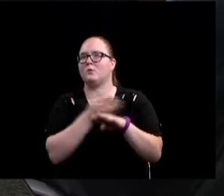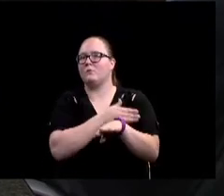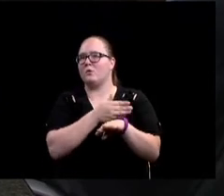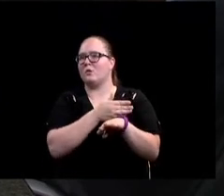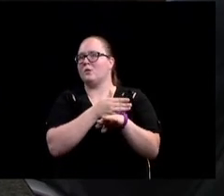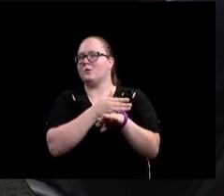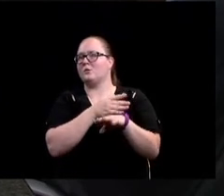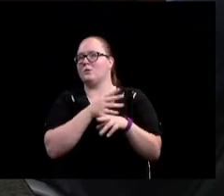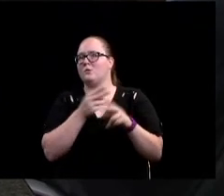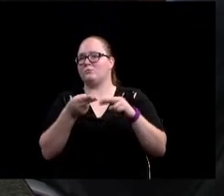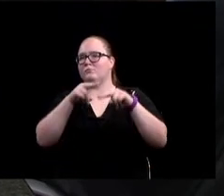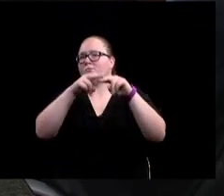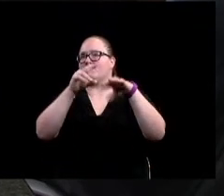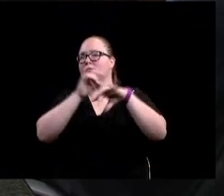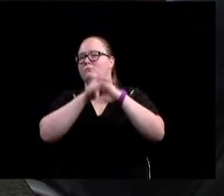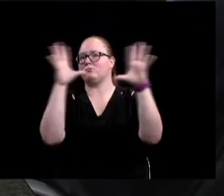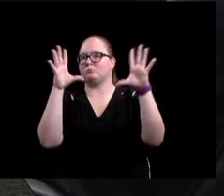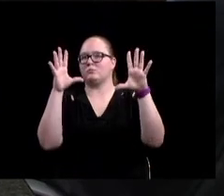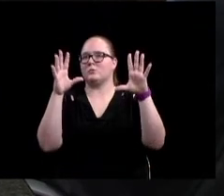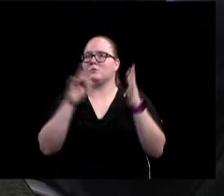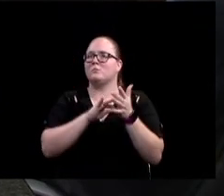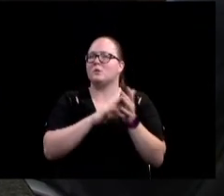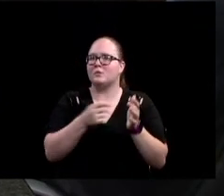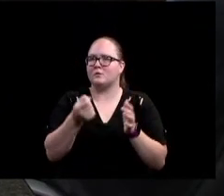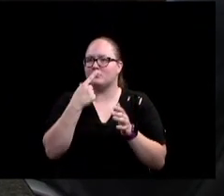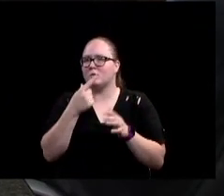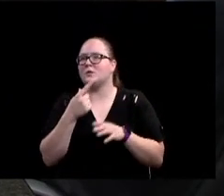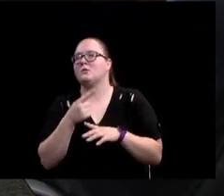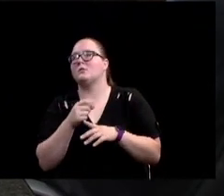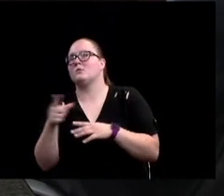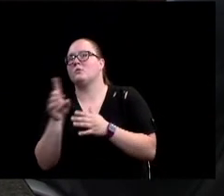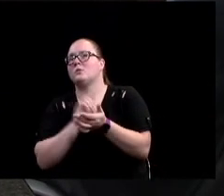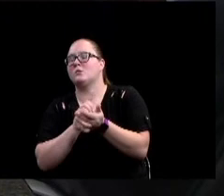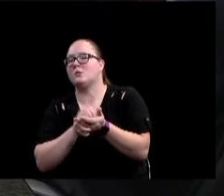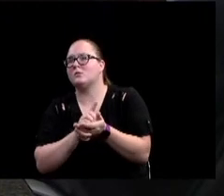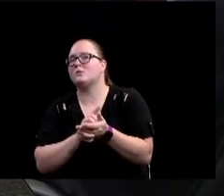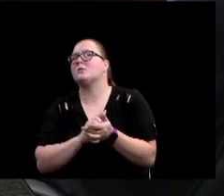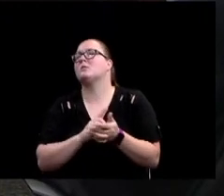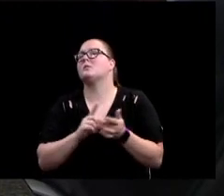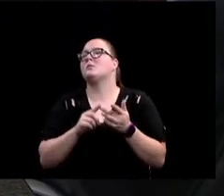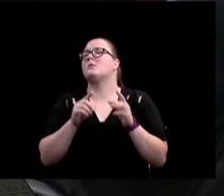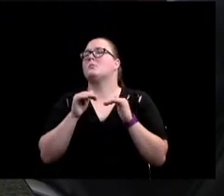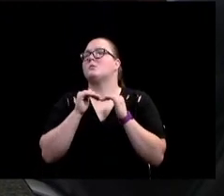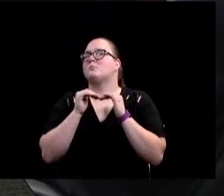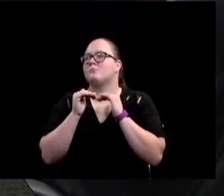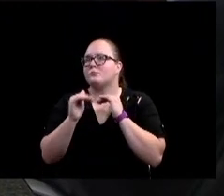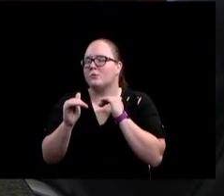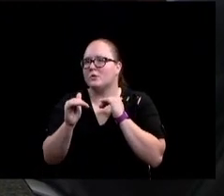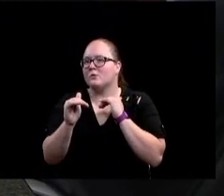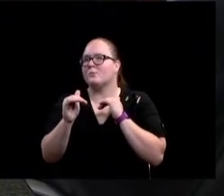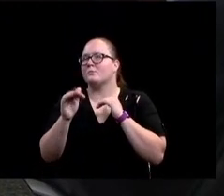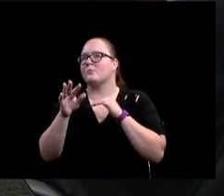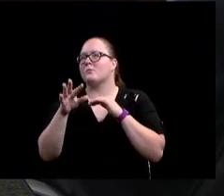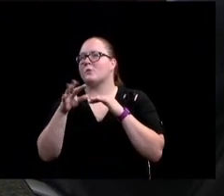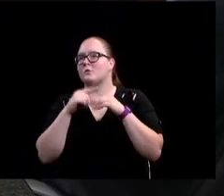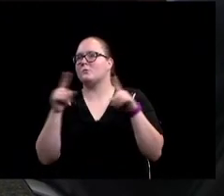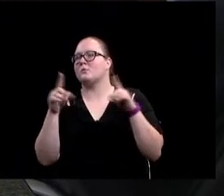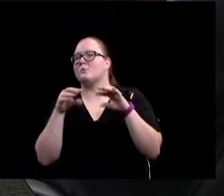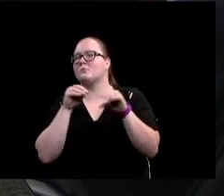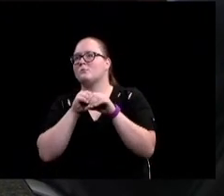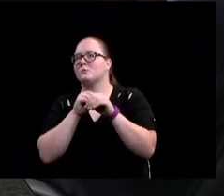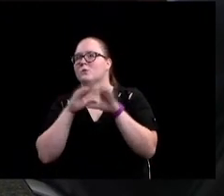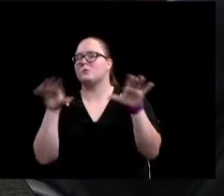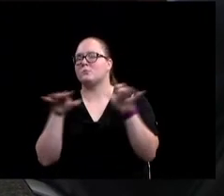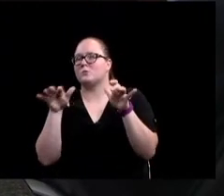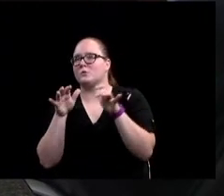the doctor, keep them stabilized, keep them as productive members of our communities, and so that they don't get into crisis and